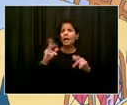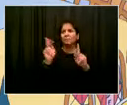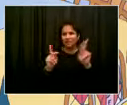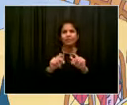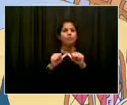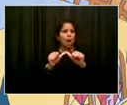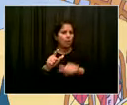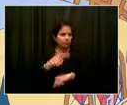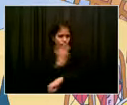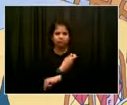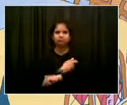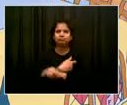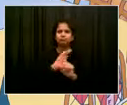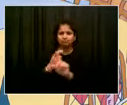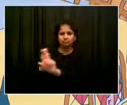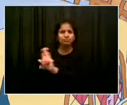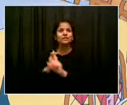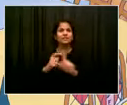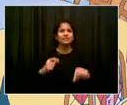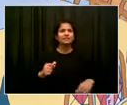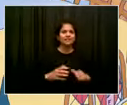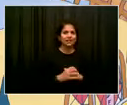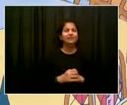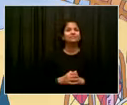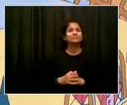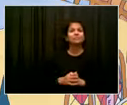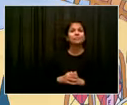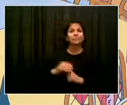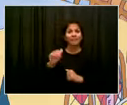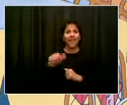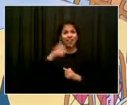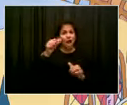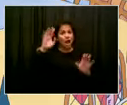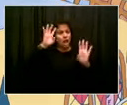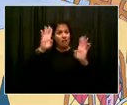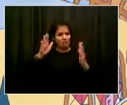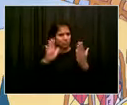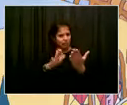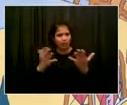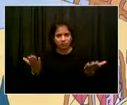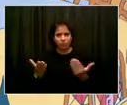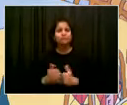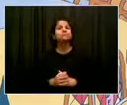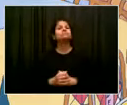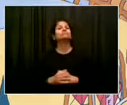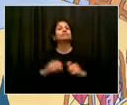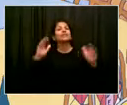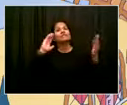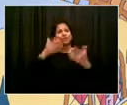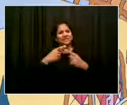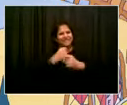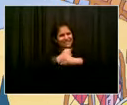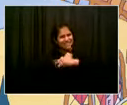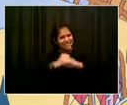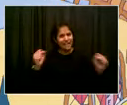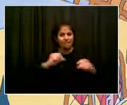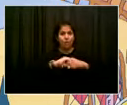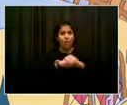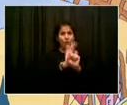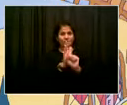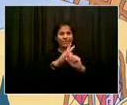really innovative approach that has helped to keep New Yorkers safe, that has helped to fight COVID, helped to reach people in a whole new